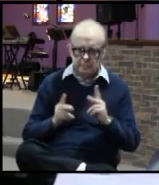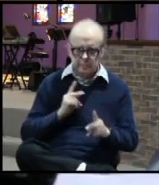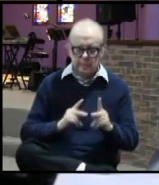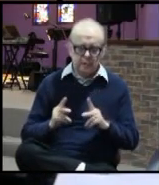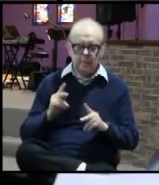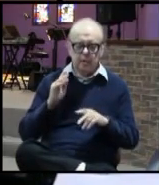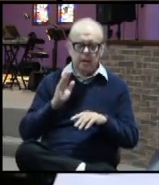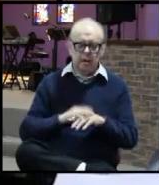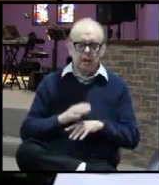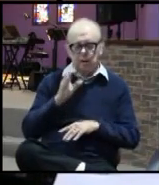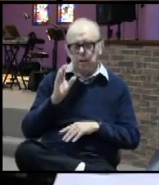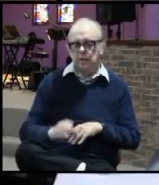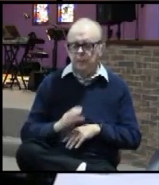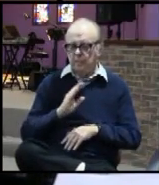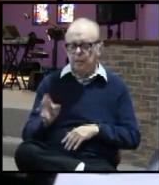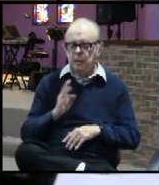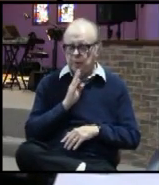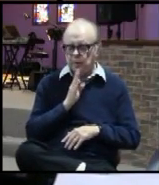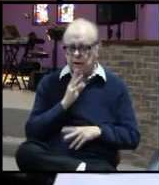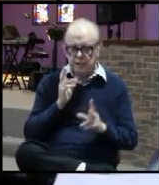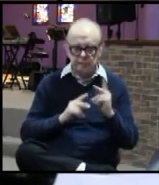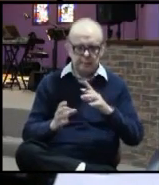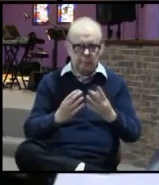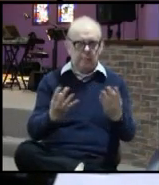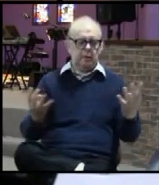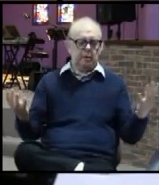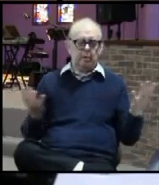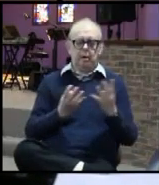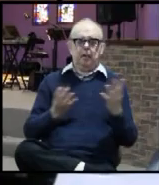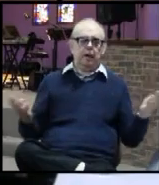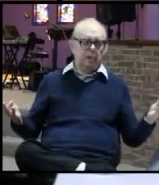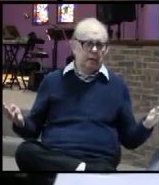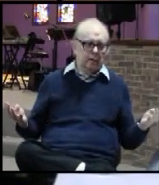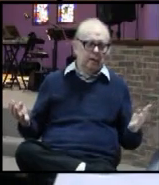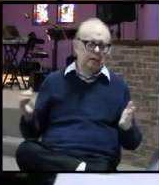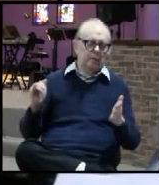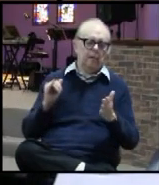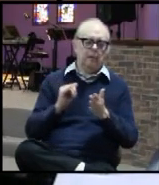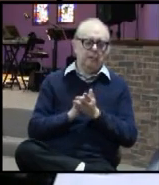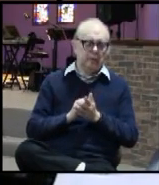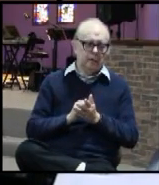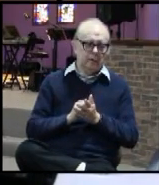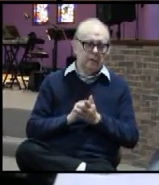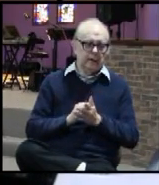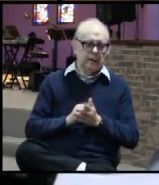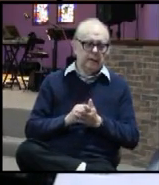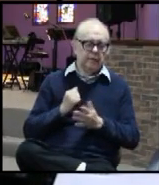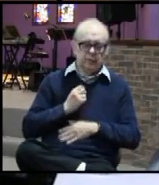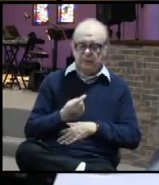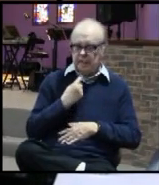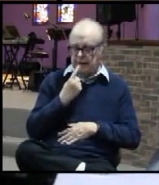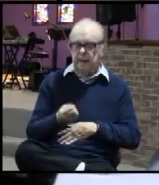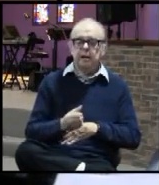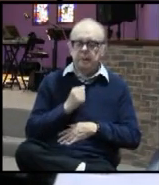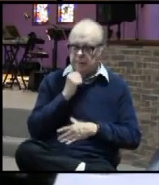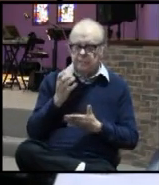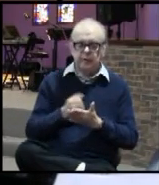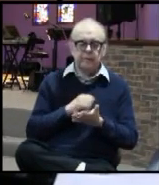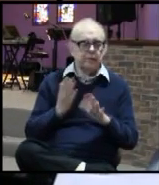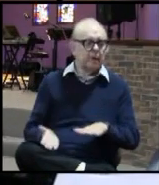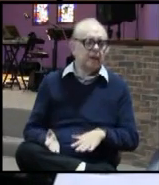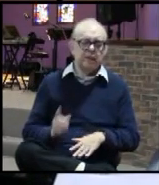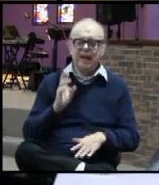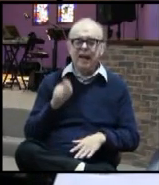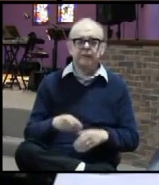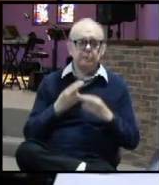to the crowd. And here he's looking and he's saying, "Man, this guy did not deserve to die. Surely he was